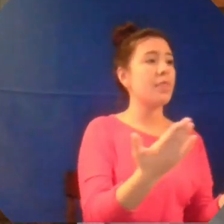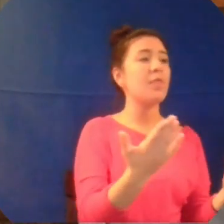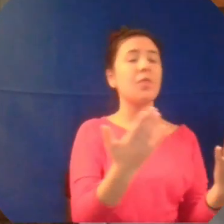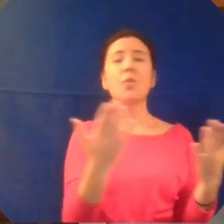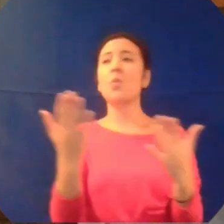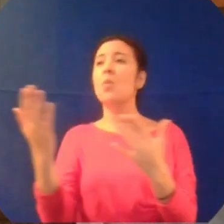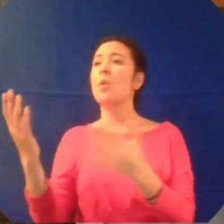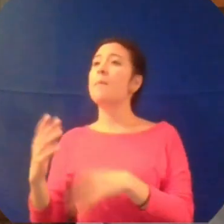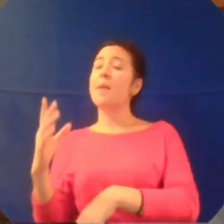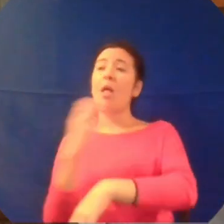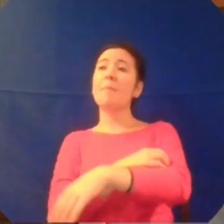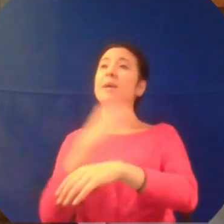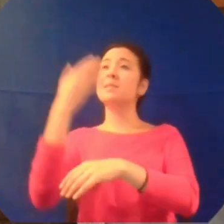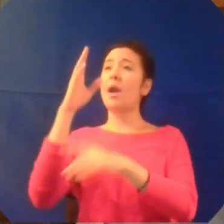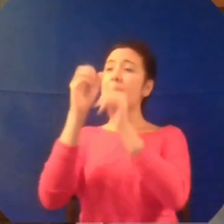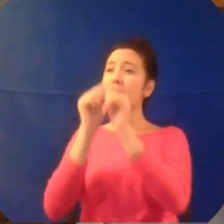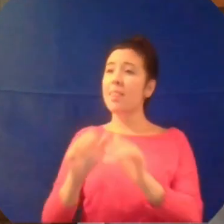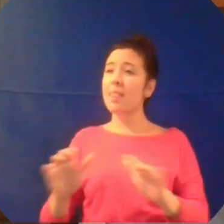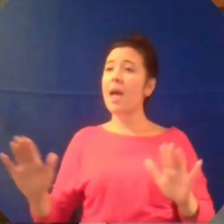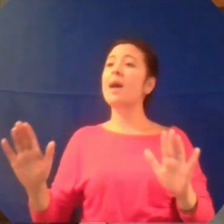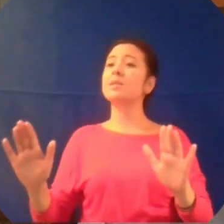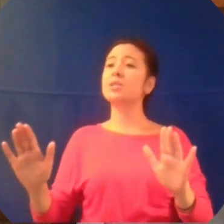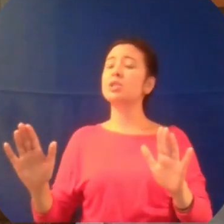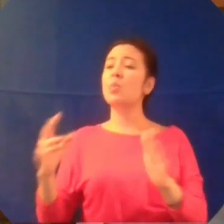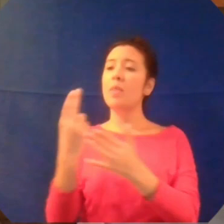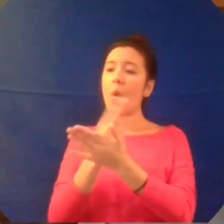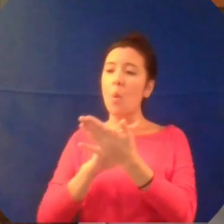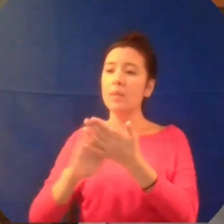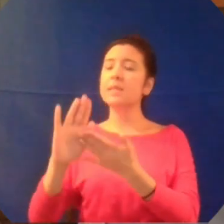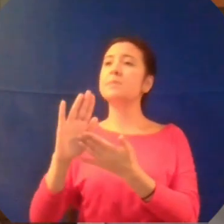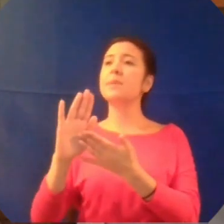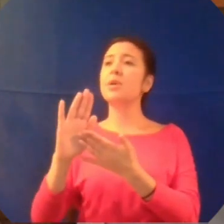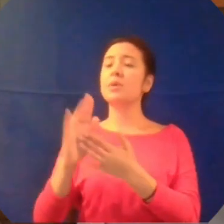God bless you, the Father, and the Son, and the Holy Spirit.